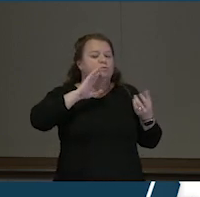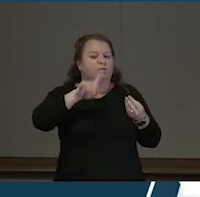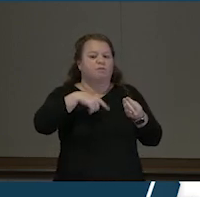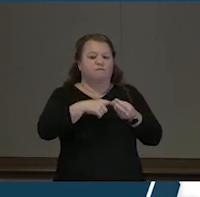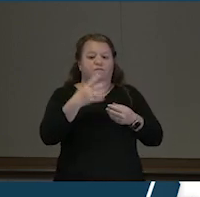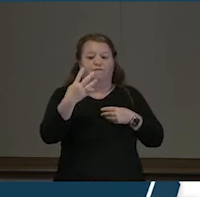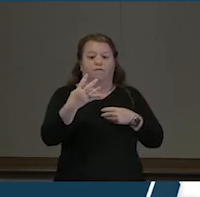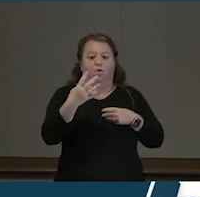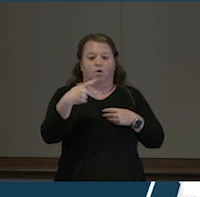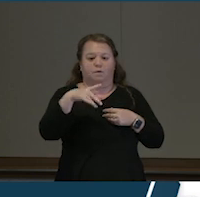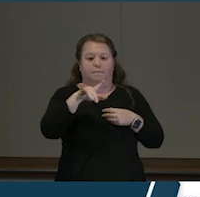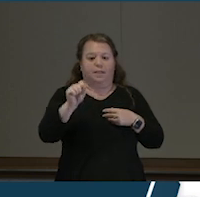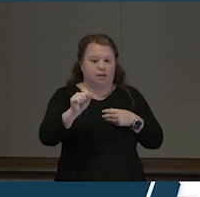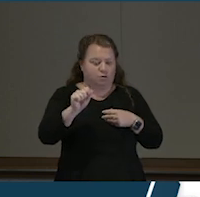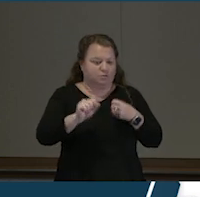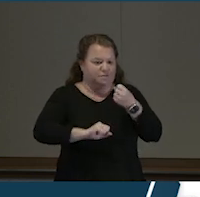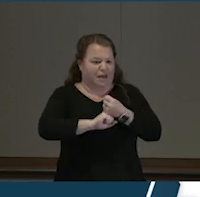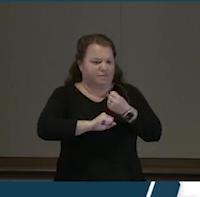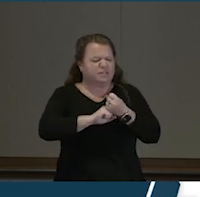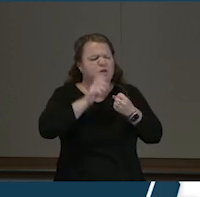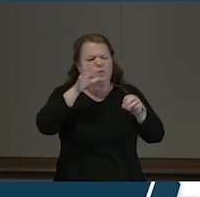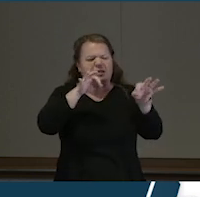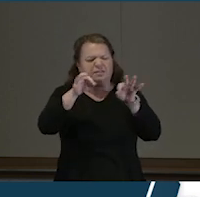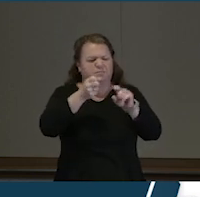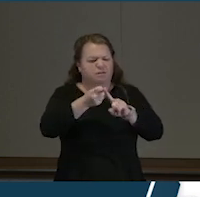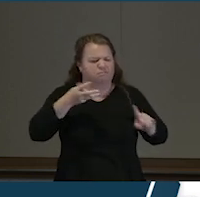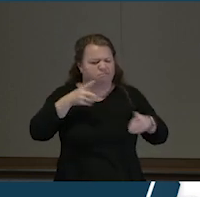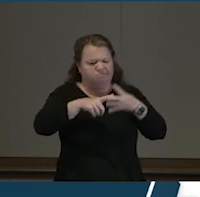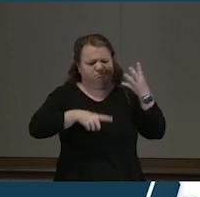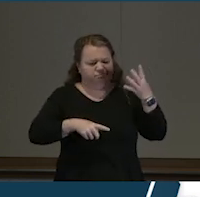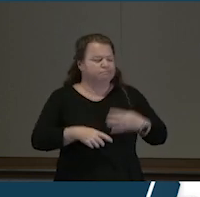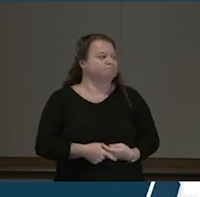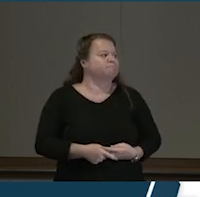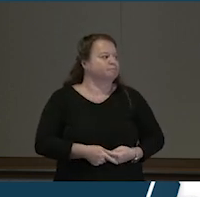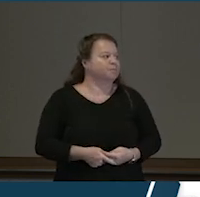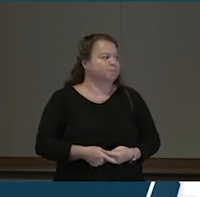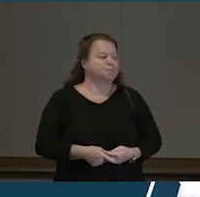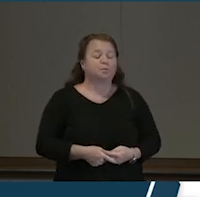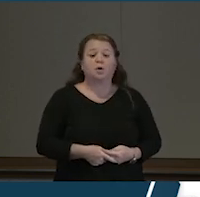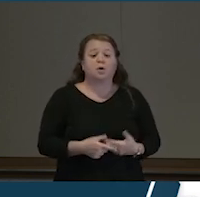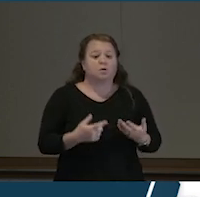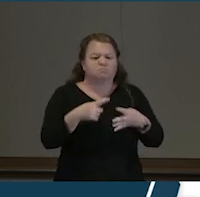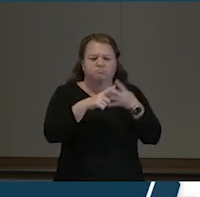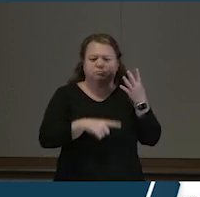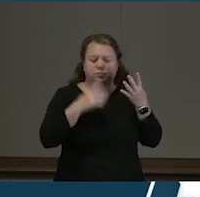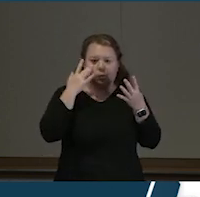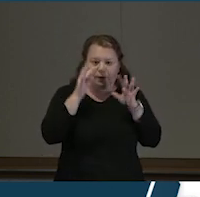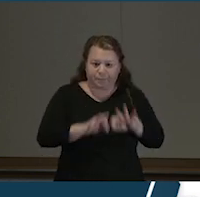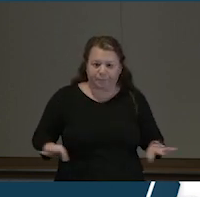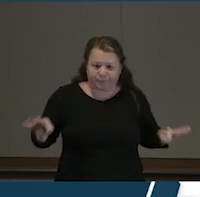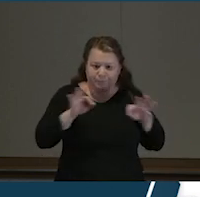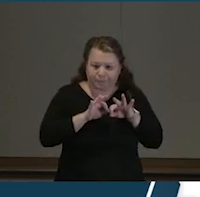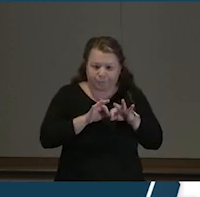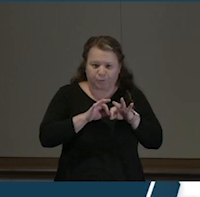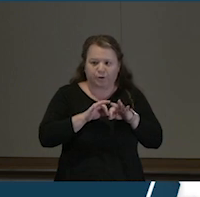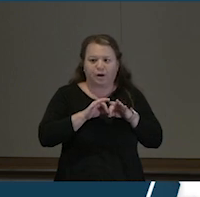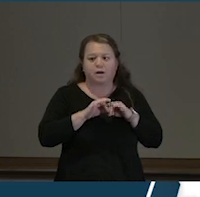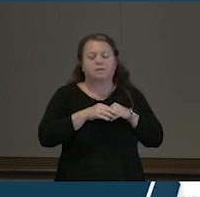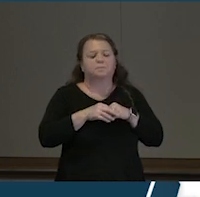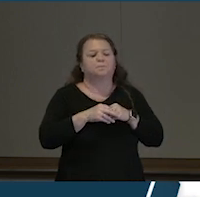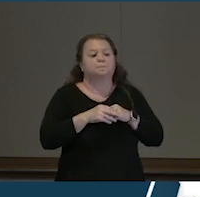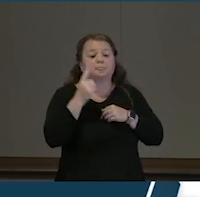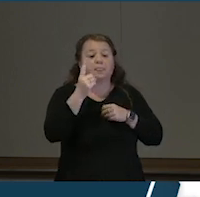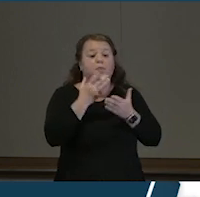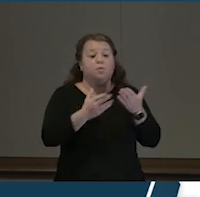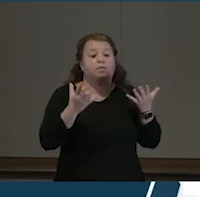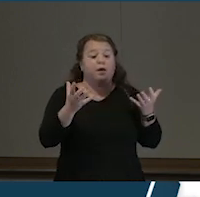of advocacy, and I'll explain to you a little about what those are, why I think they're important. And the one thing that